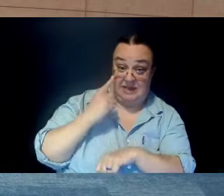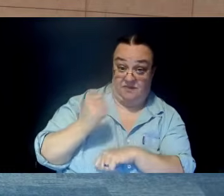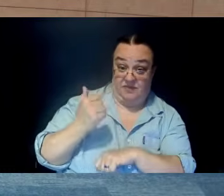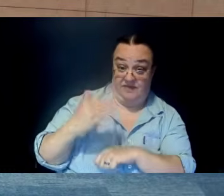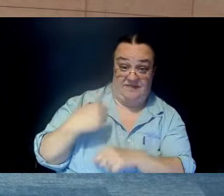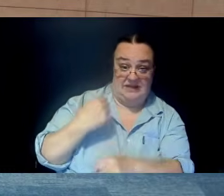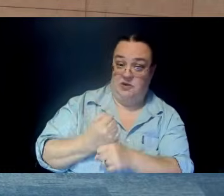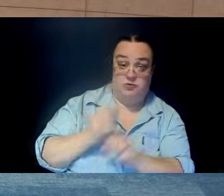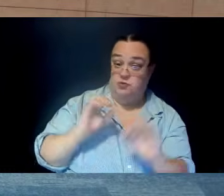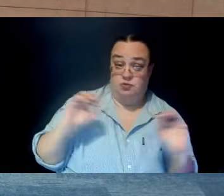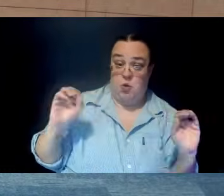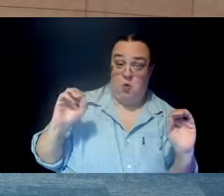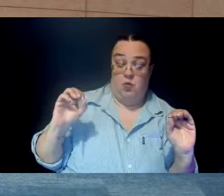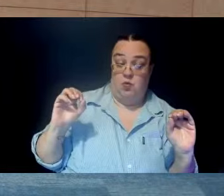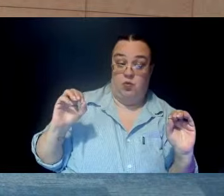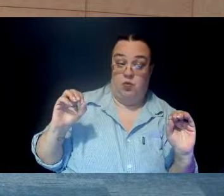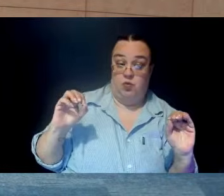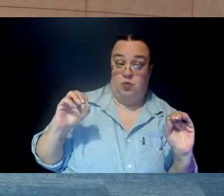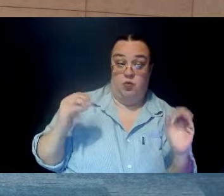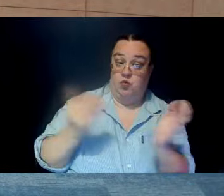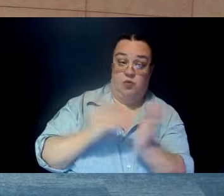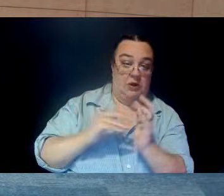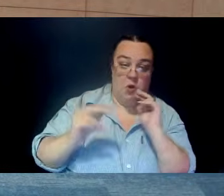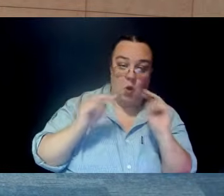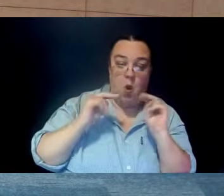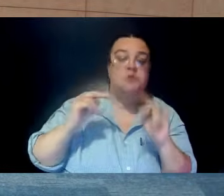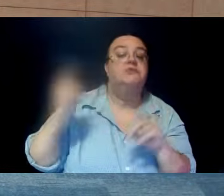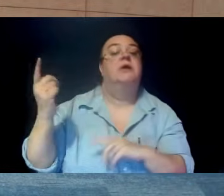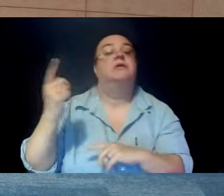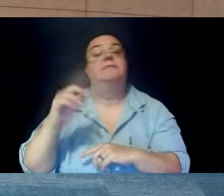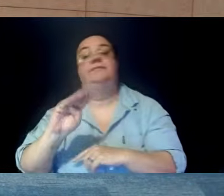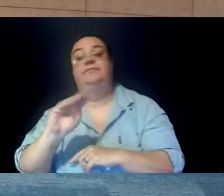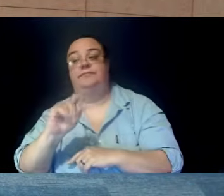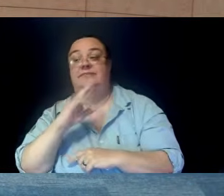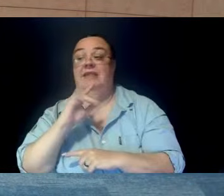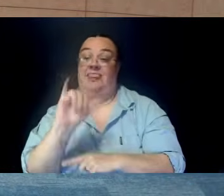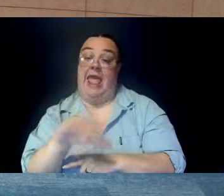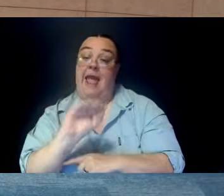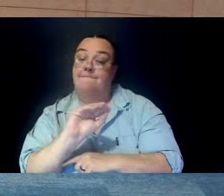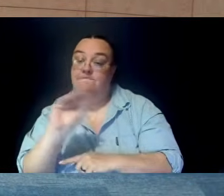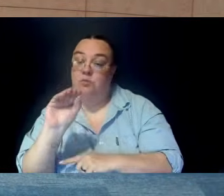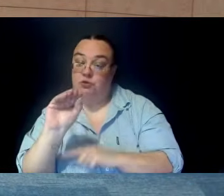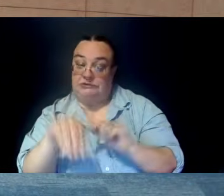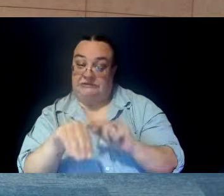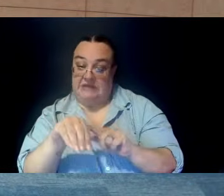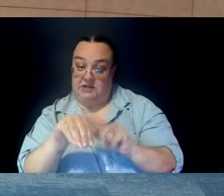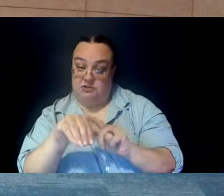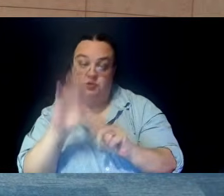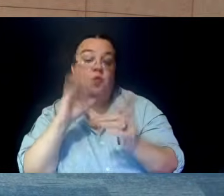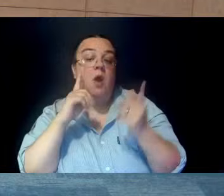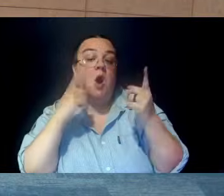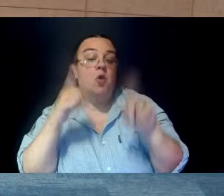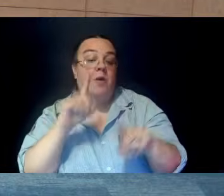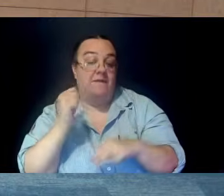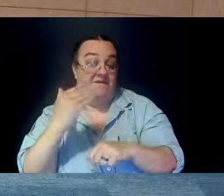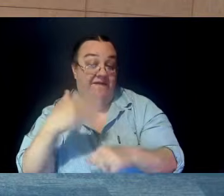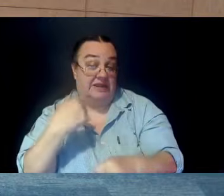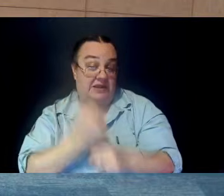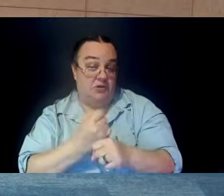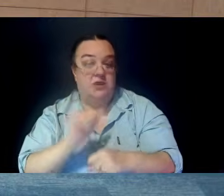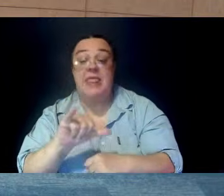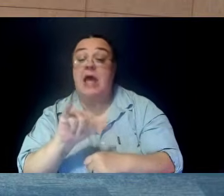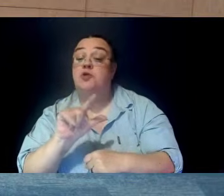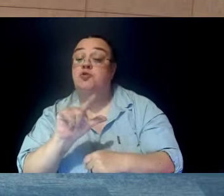no renegotiation. The percentage will be agreed for 15 years. The